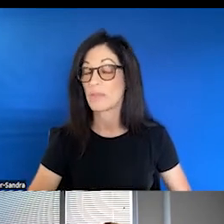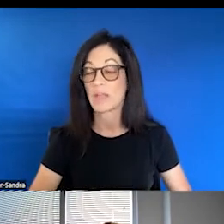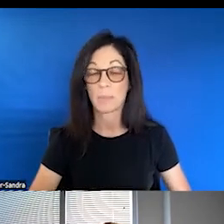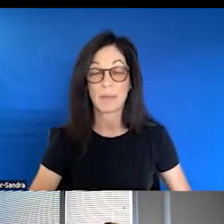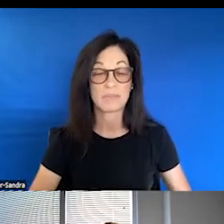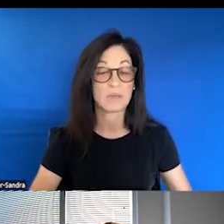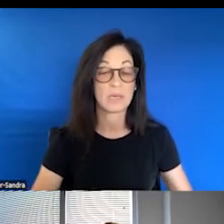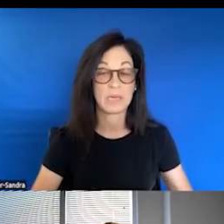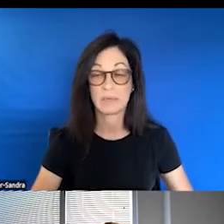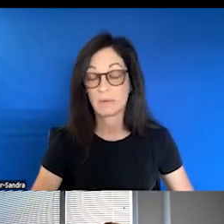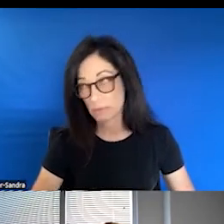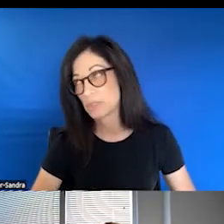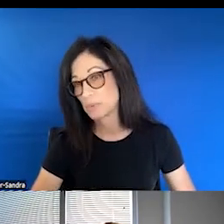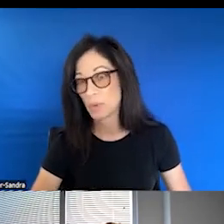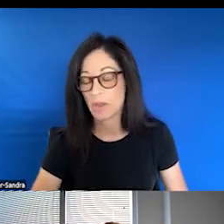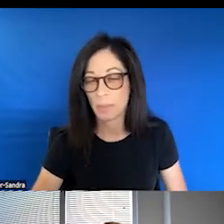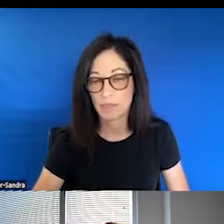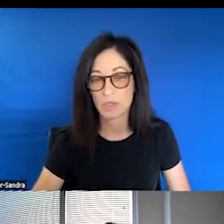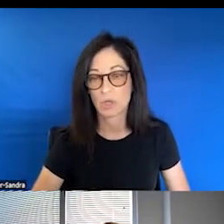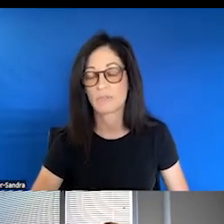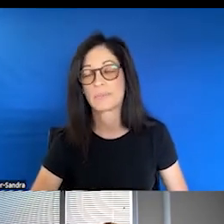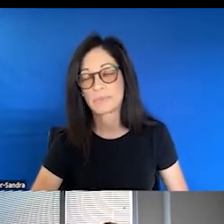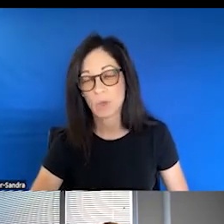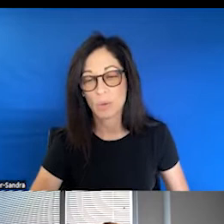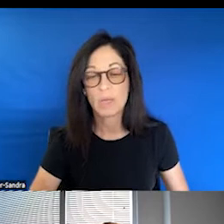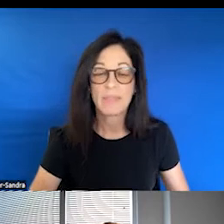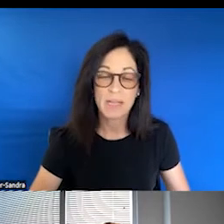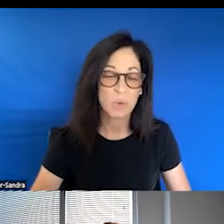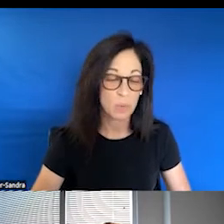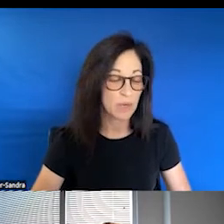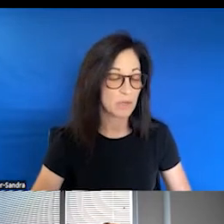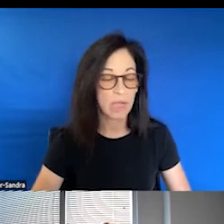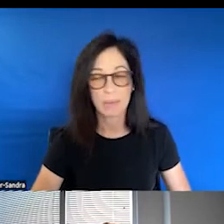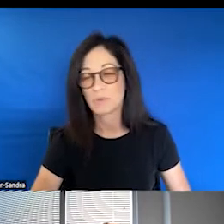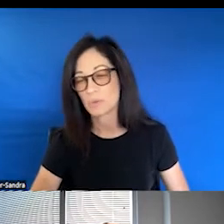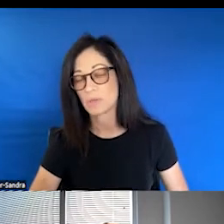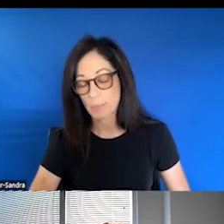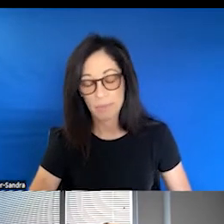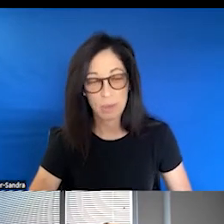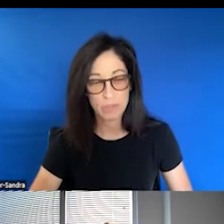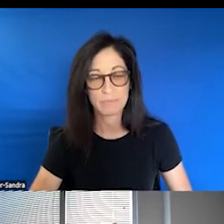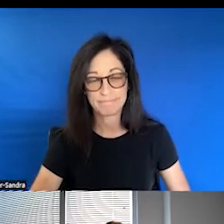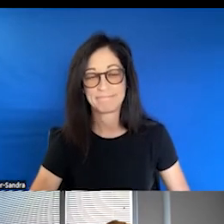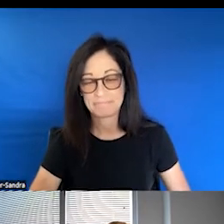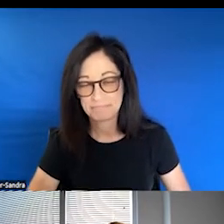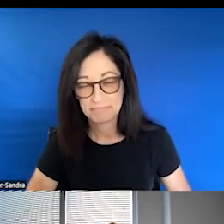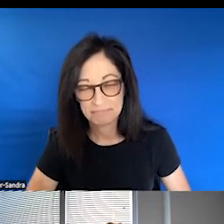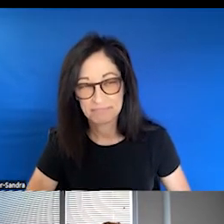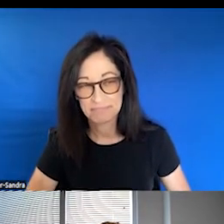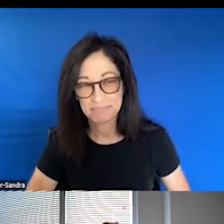to where they are best needed, or excuse me, where they are best served. So that's one way to climb to the top of the mountain.